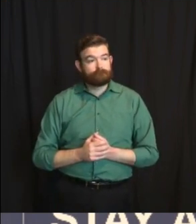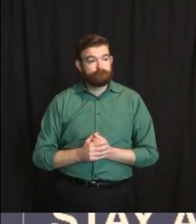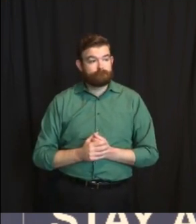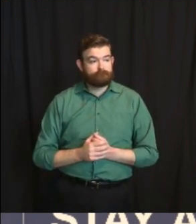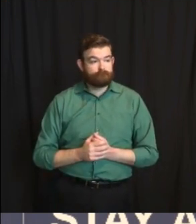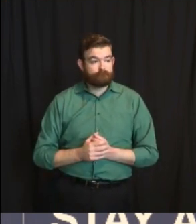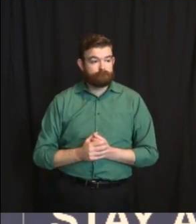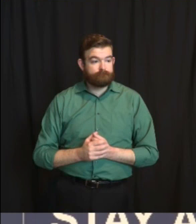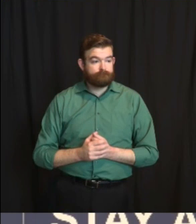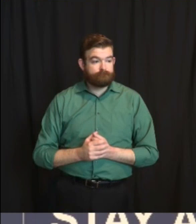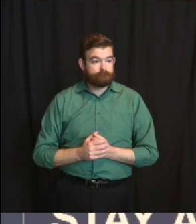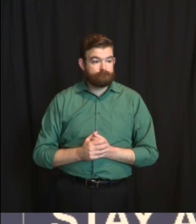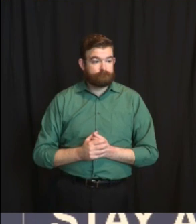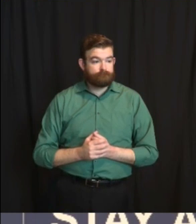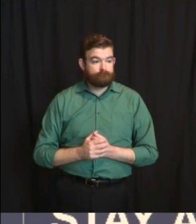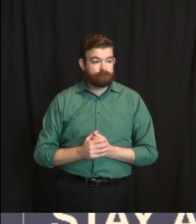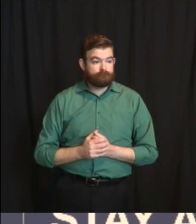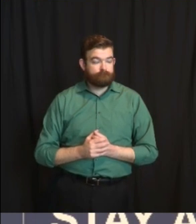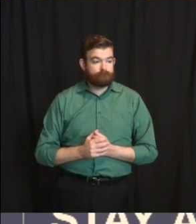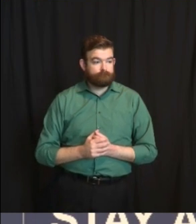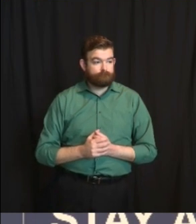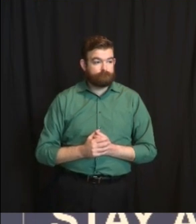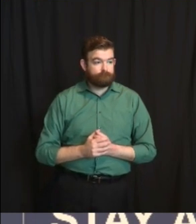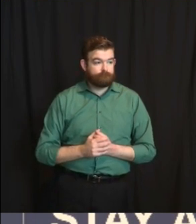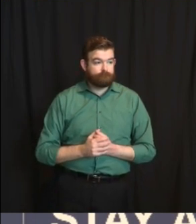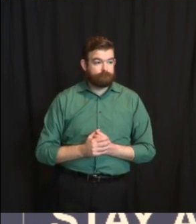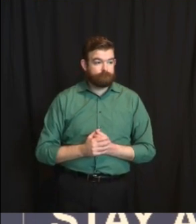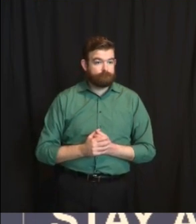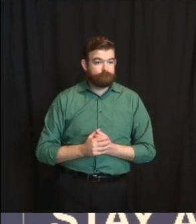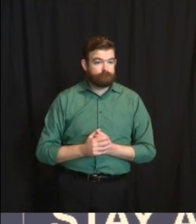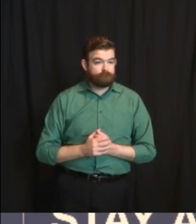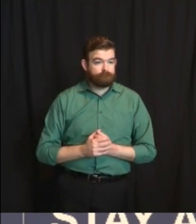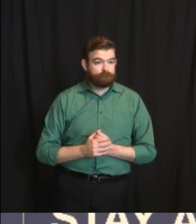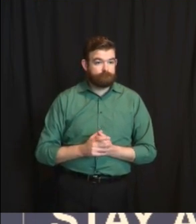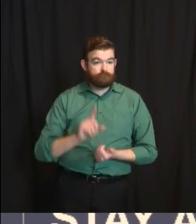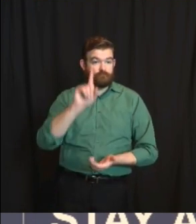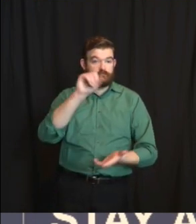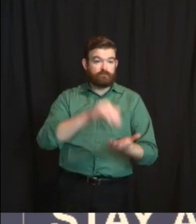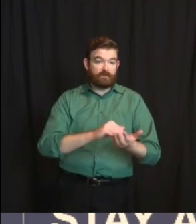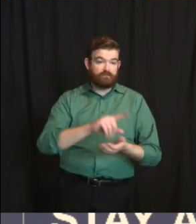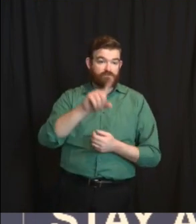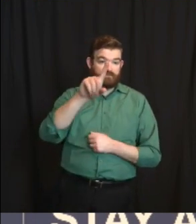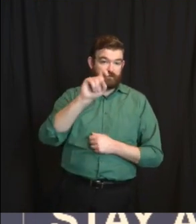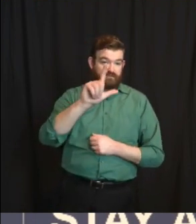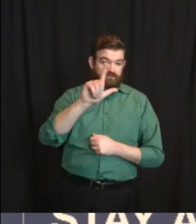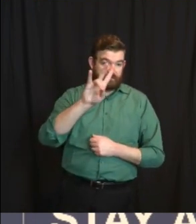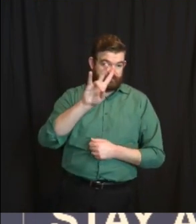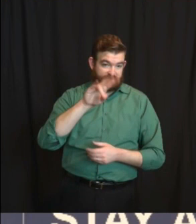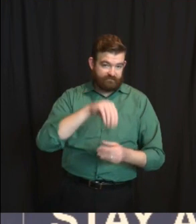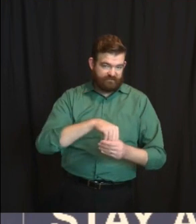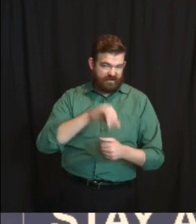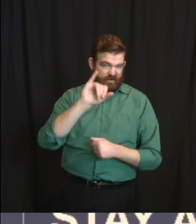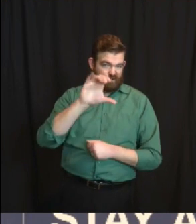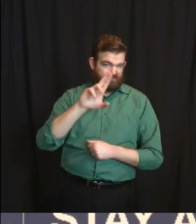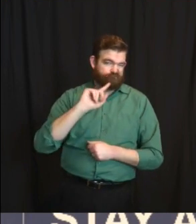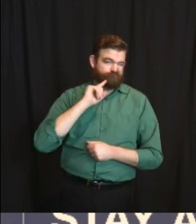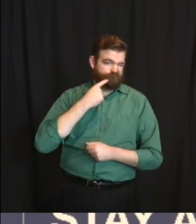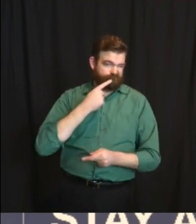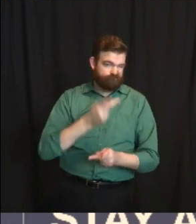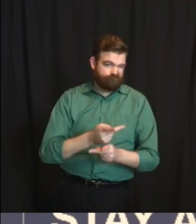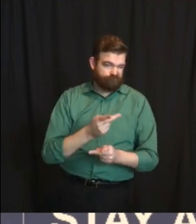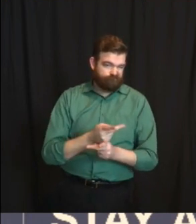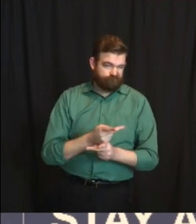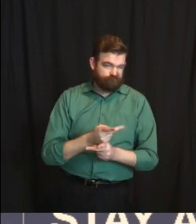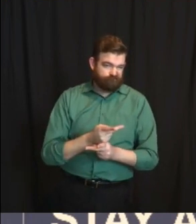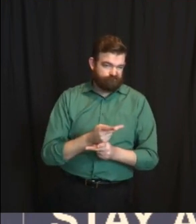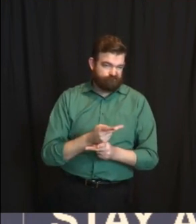Including in that number are 1,127 individuals in critical care, with 75% of those